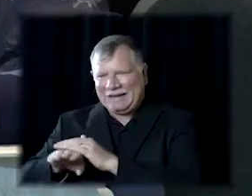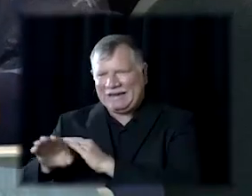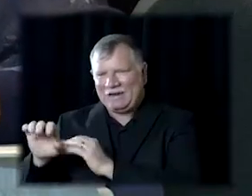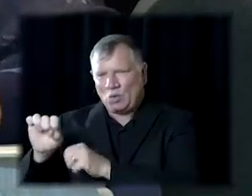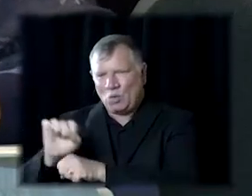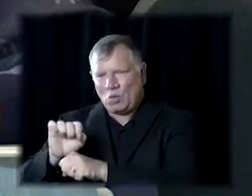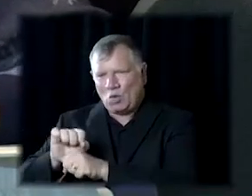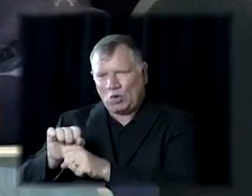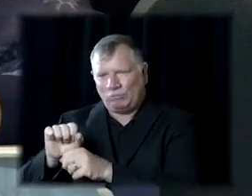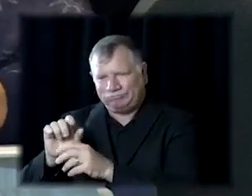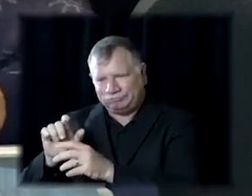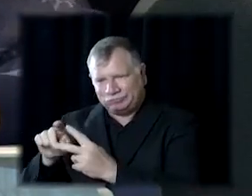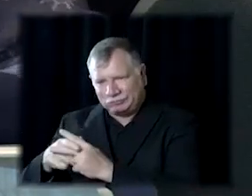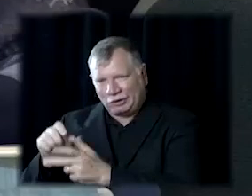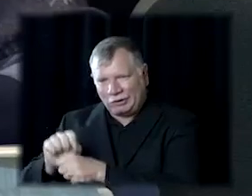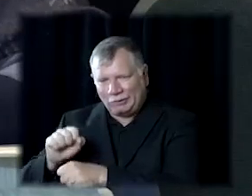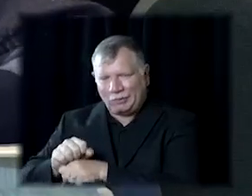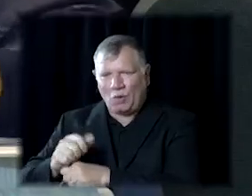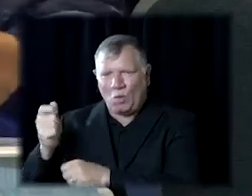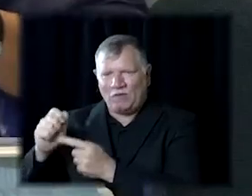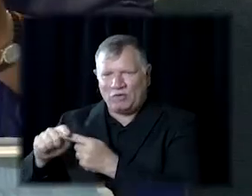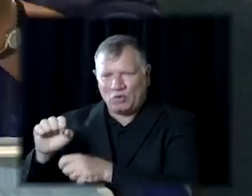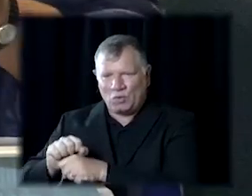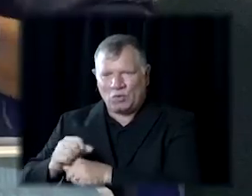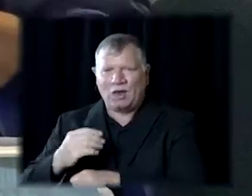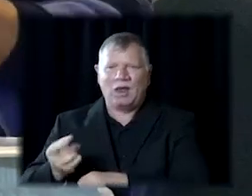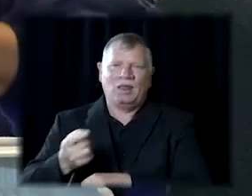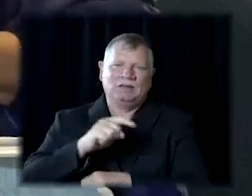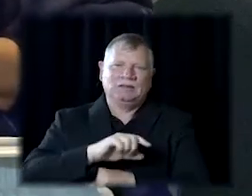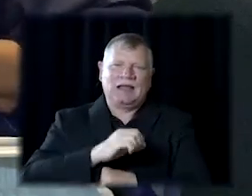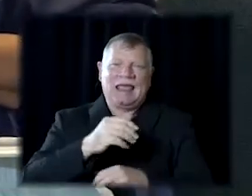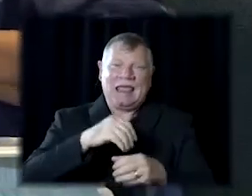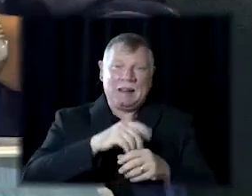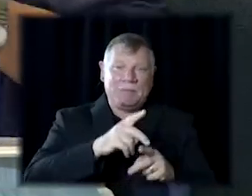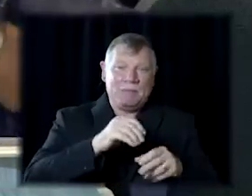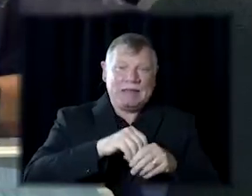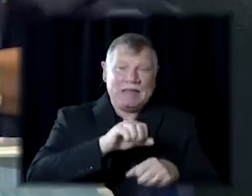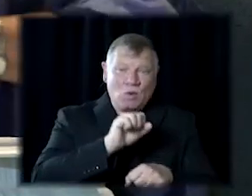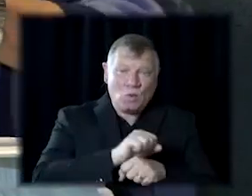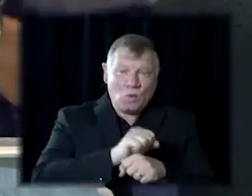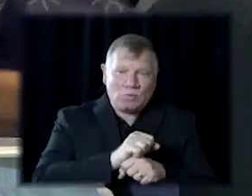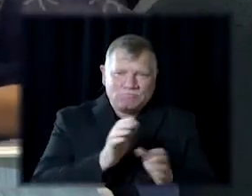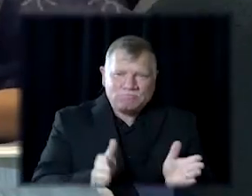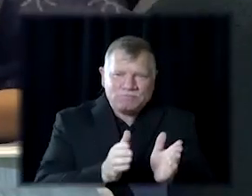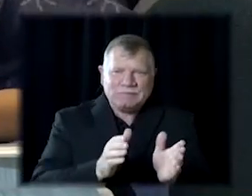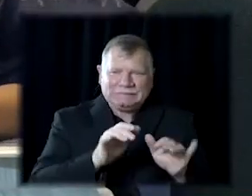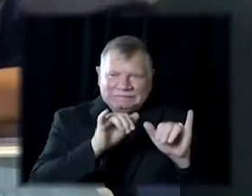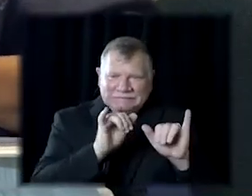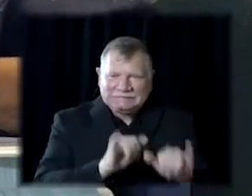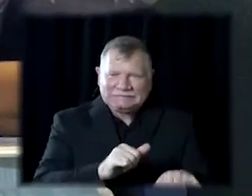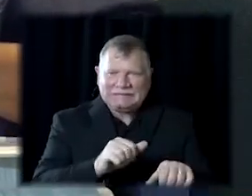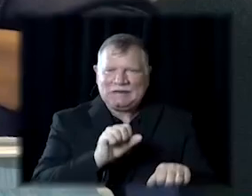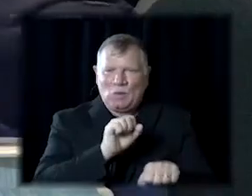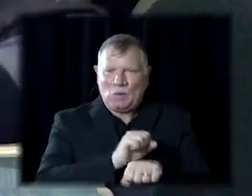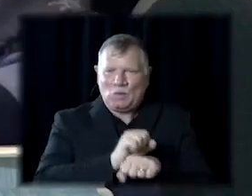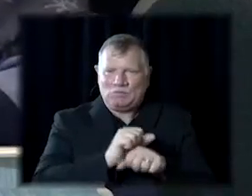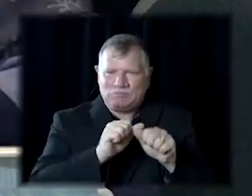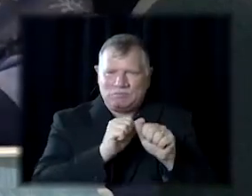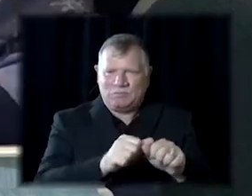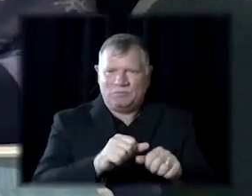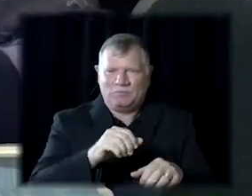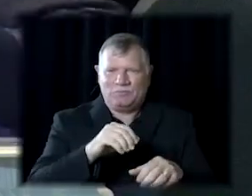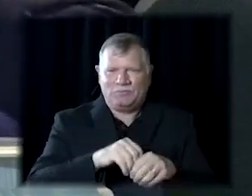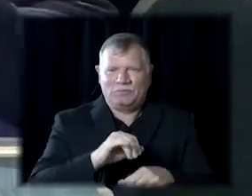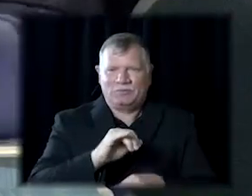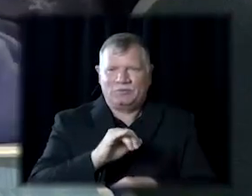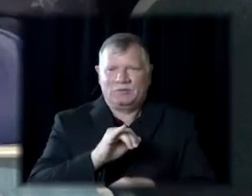workplace through the welfare to work program, and the second, those in the workplace being incentivized to stay in the formal workplace through the